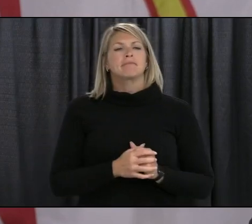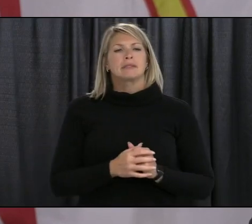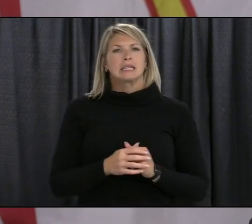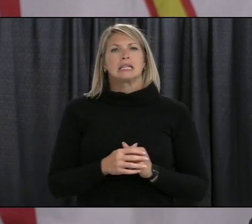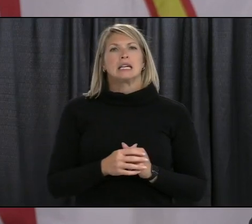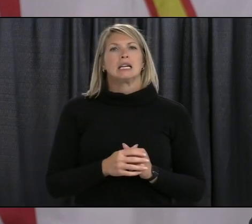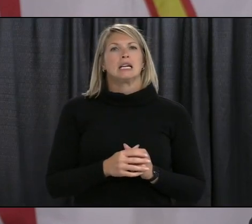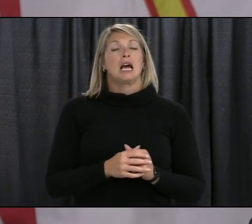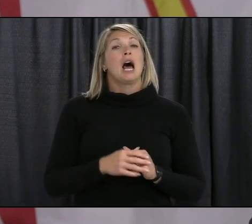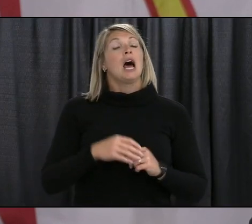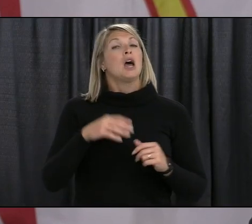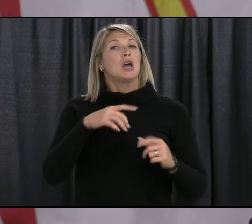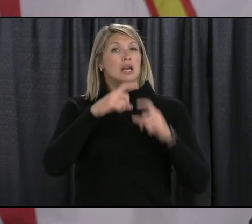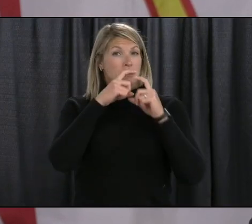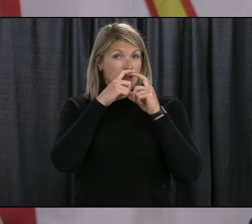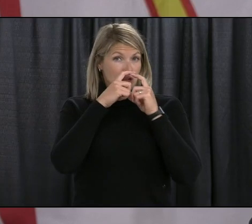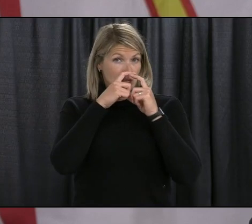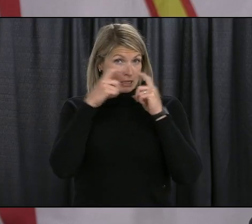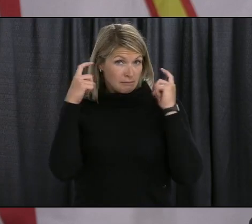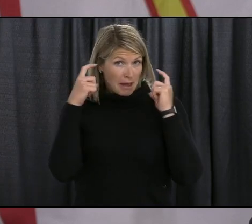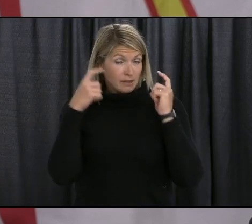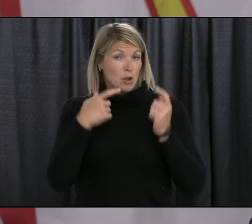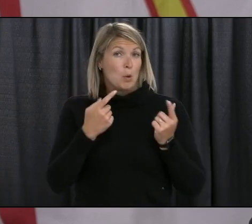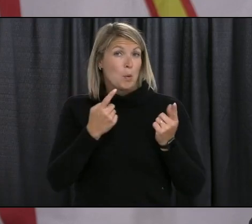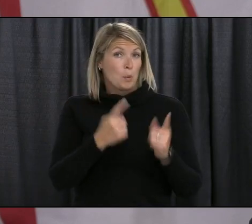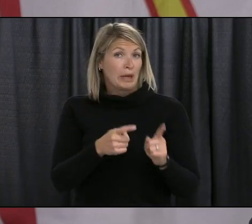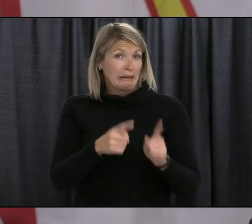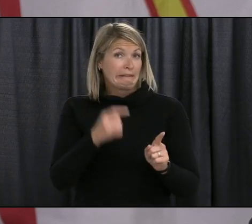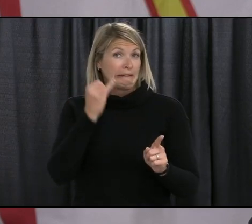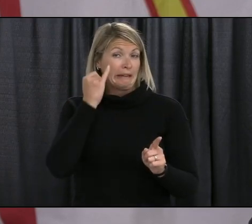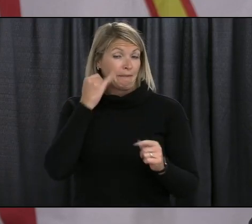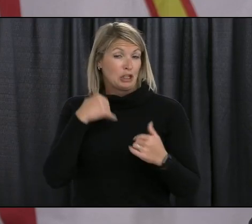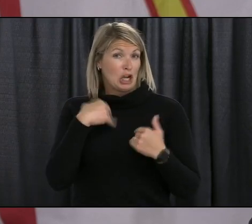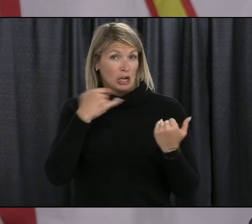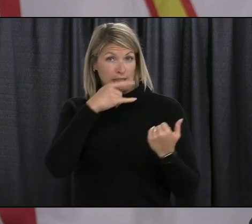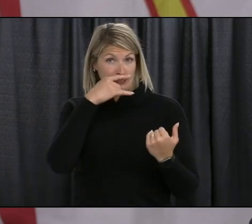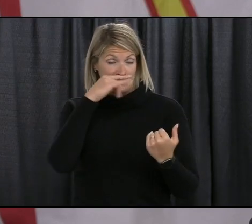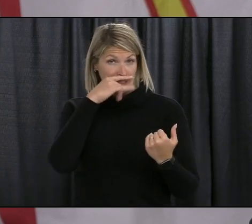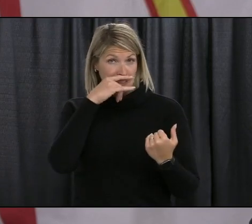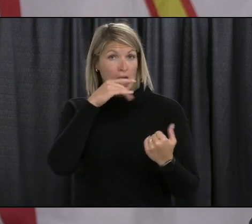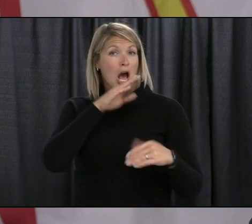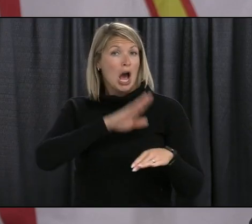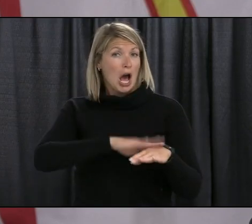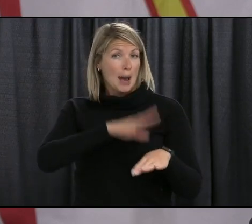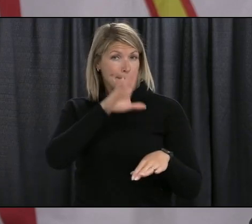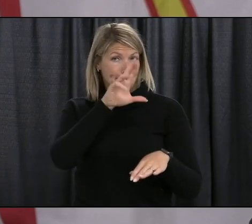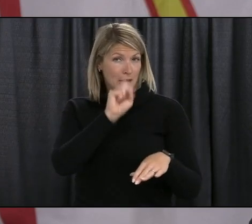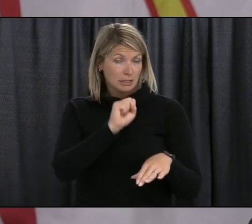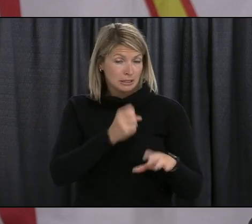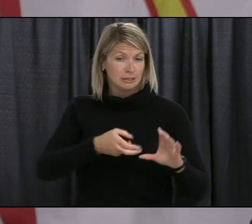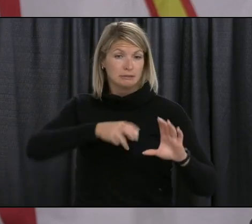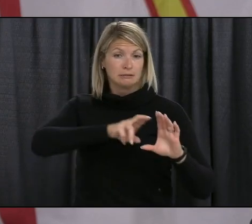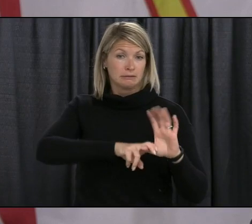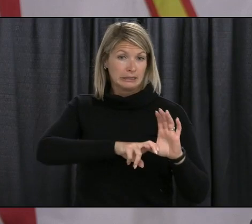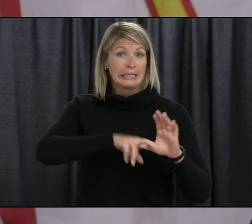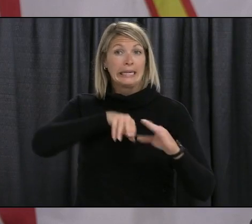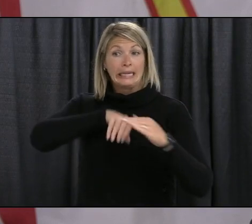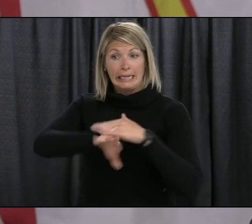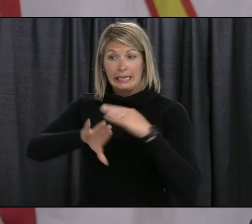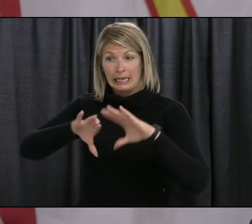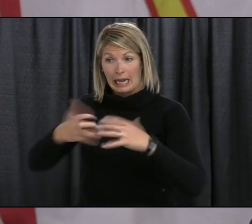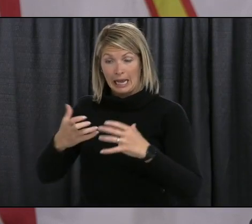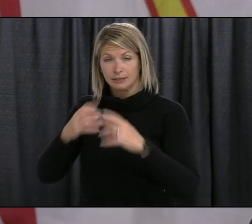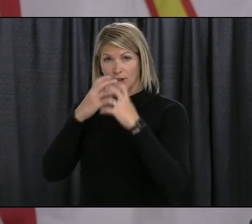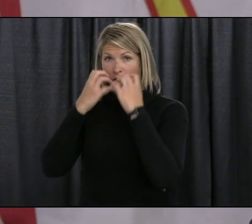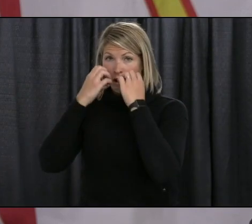are on the bus, and once they get to their classroom, then they can take their mask off. And then when they're going back on the bus in